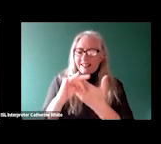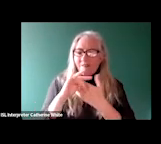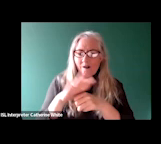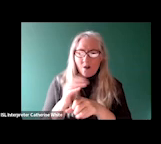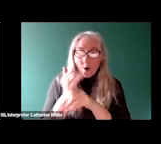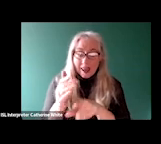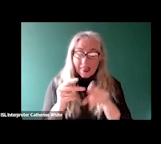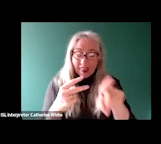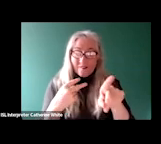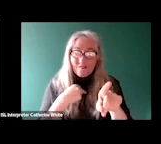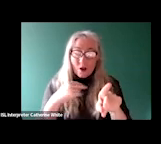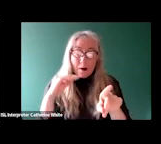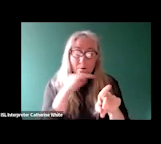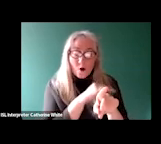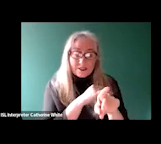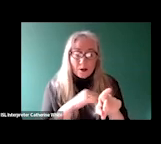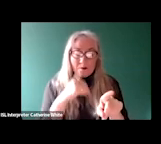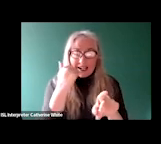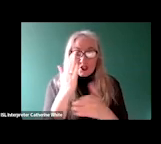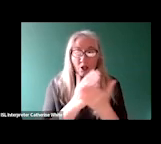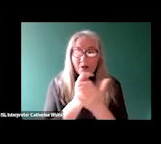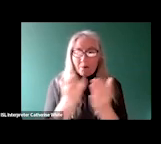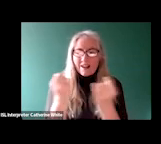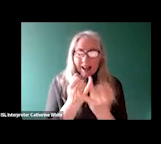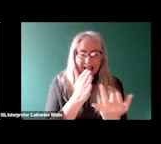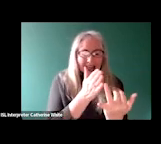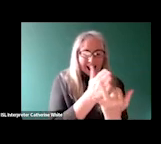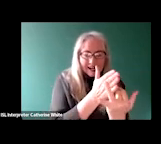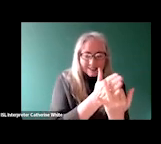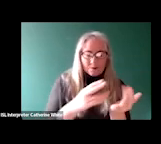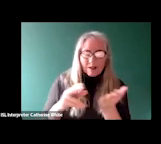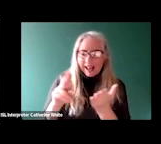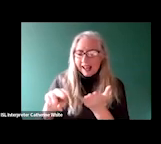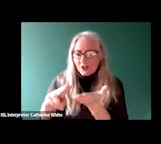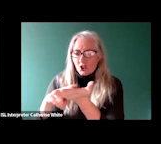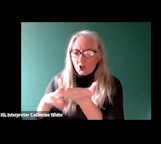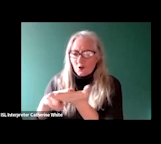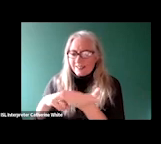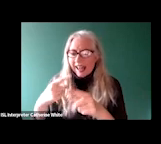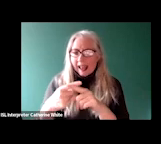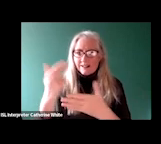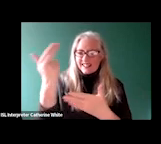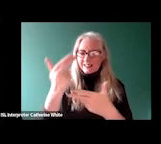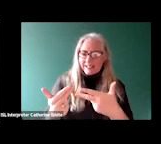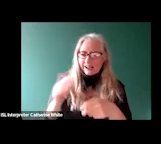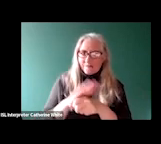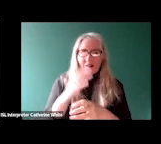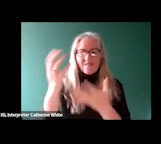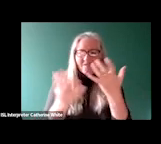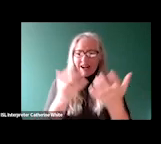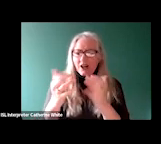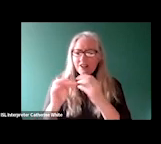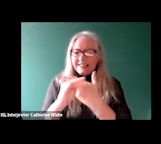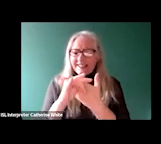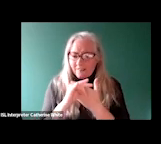really critical because oftentimes there can be a conflict between accessibility and usability and designing for fire safety. So that's